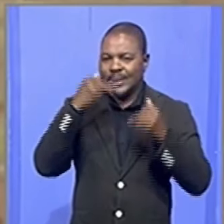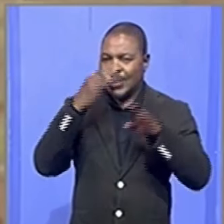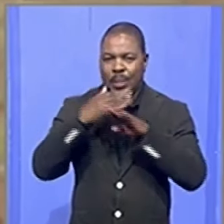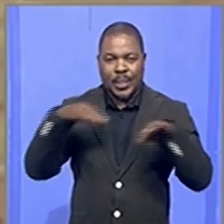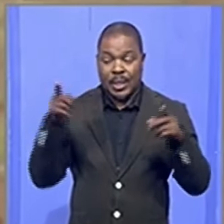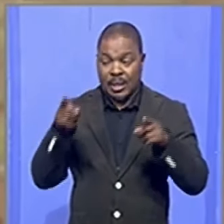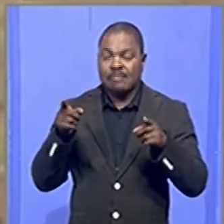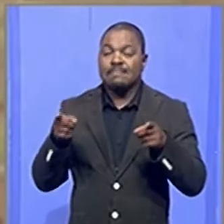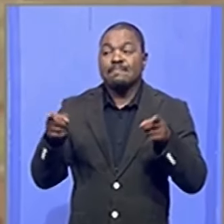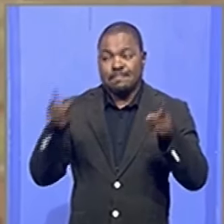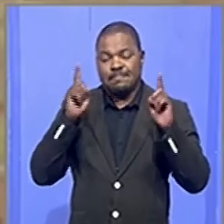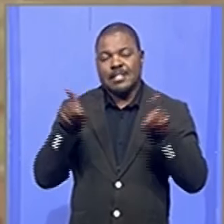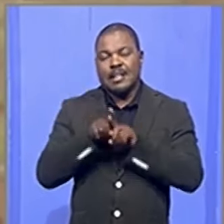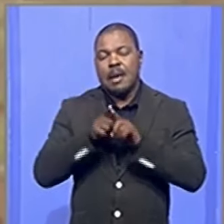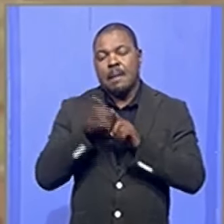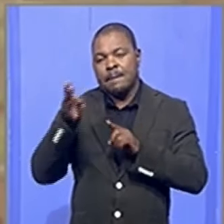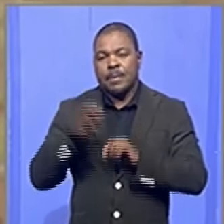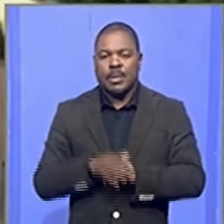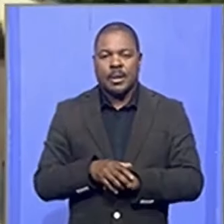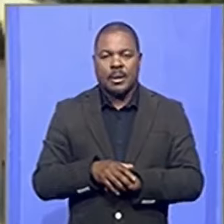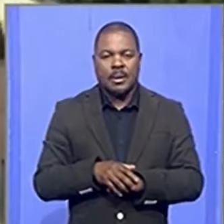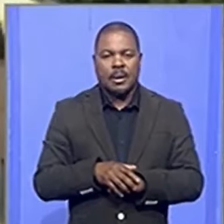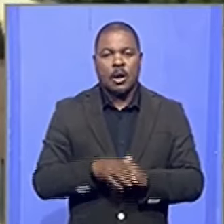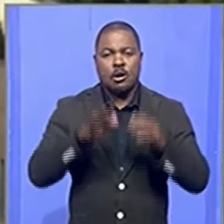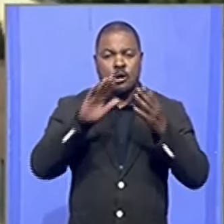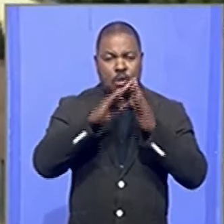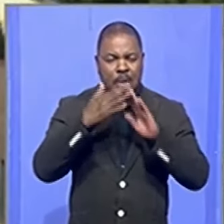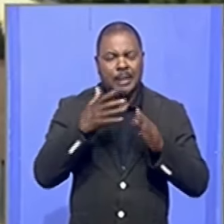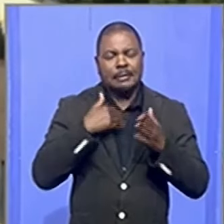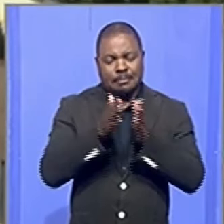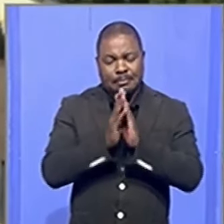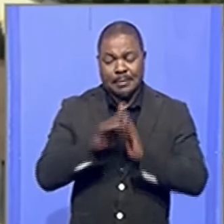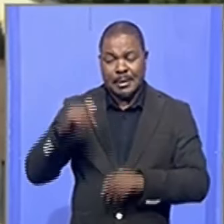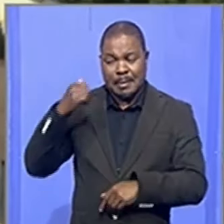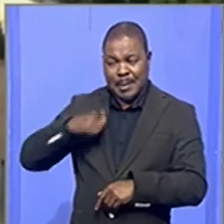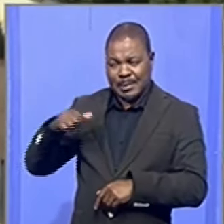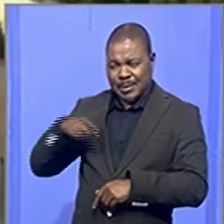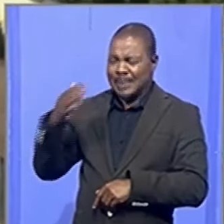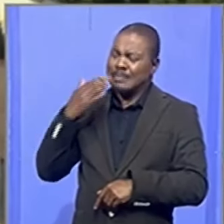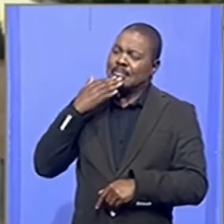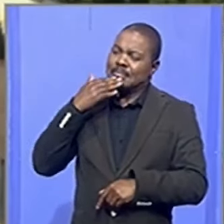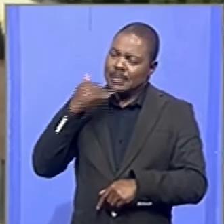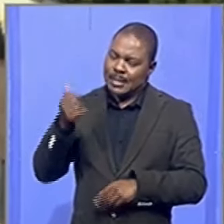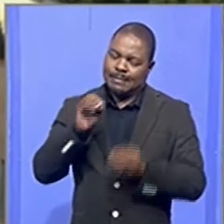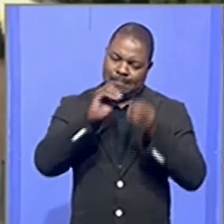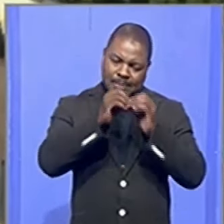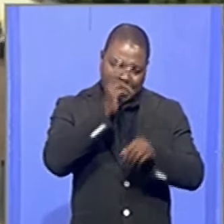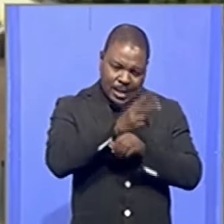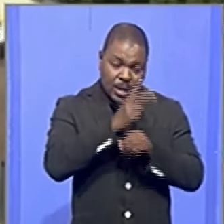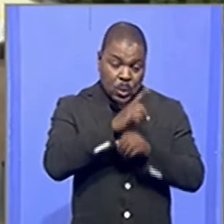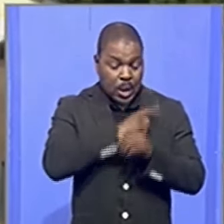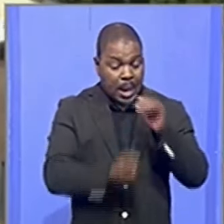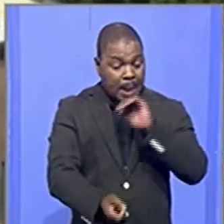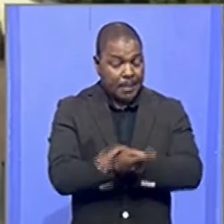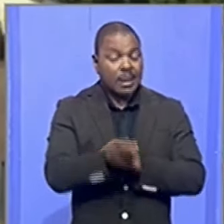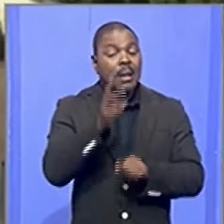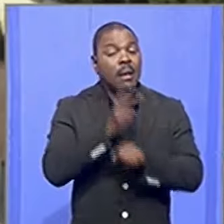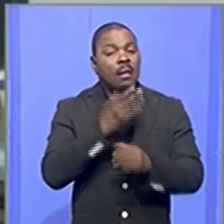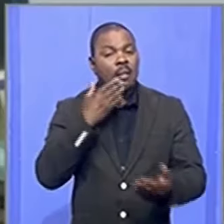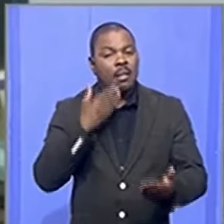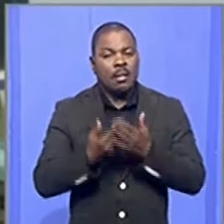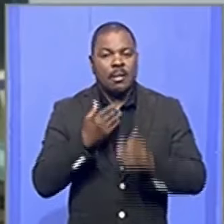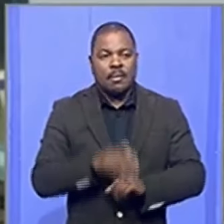le mo maemong a kotsi go tlhotlheleditseng baagi go ikuela go masepala go a baakanya pele go ka nna le kotsi e nngwe masepala ka botho